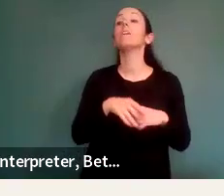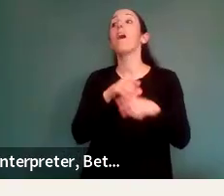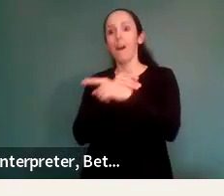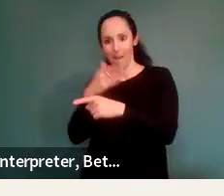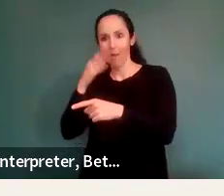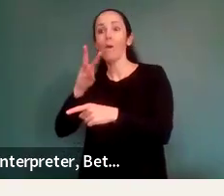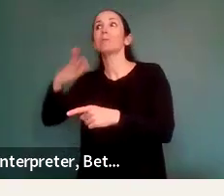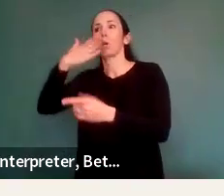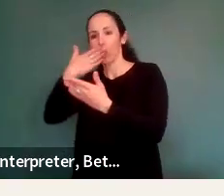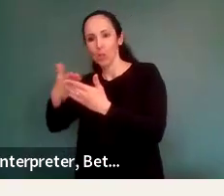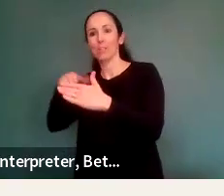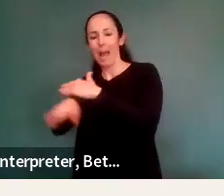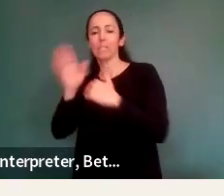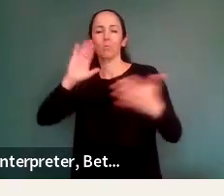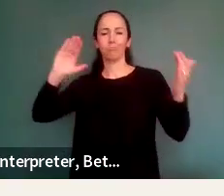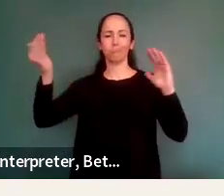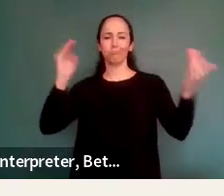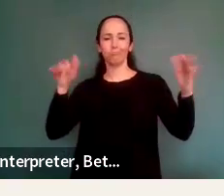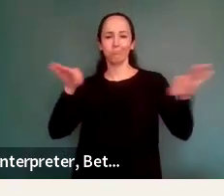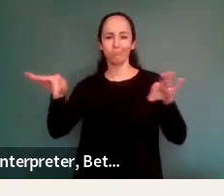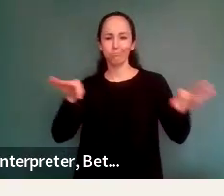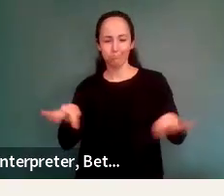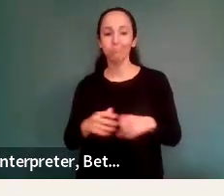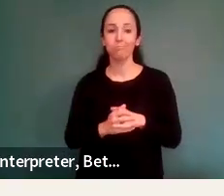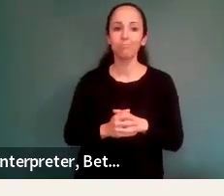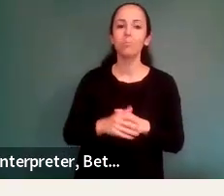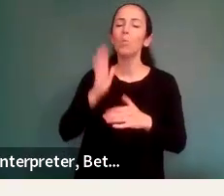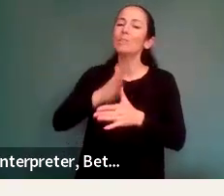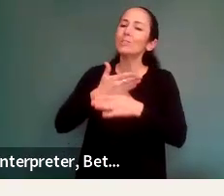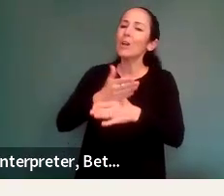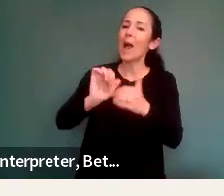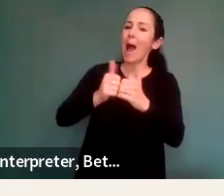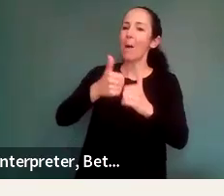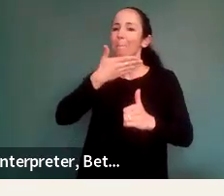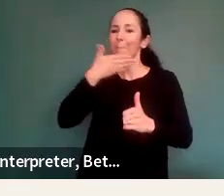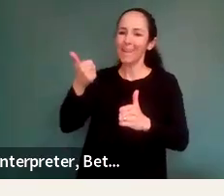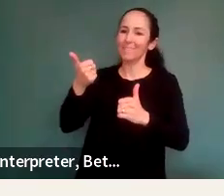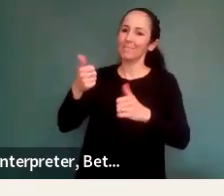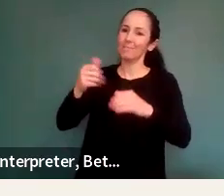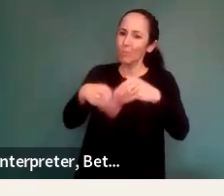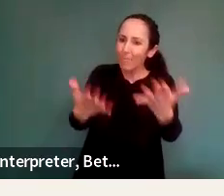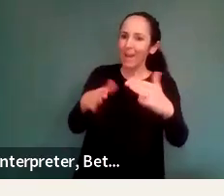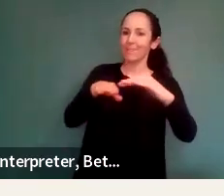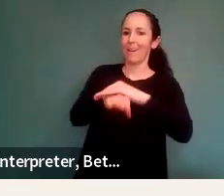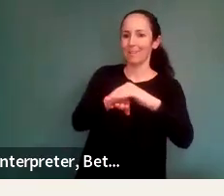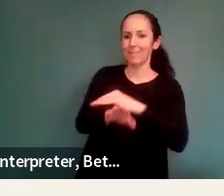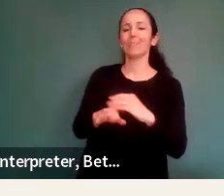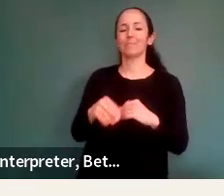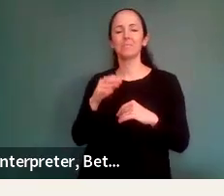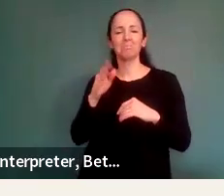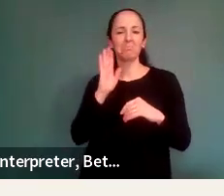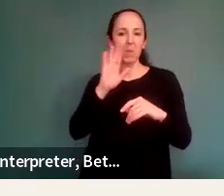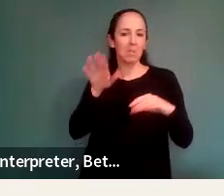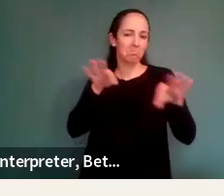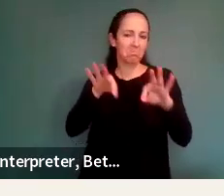we'll talk about some best accessibility practices. And then, of course, we'll hear some questions